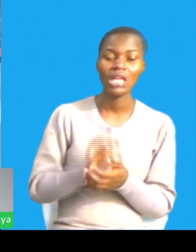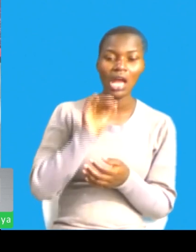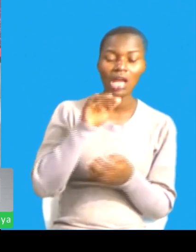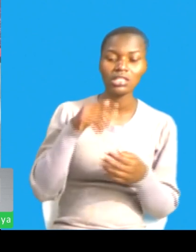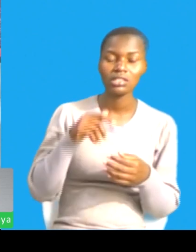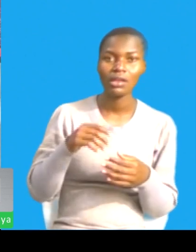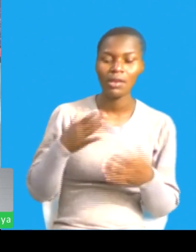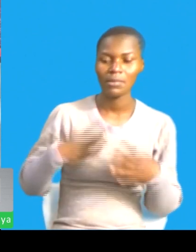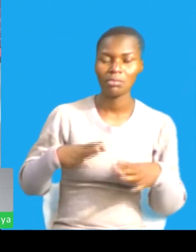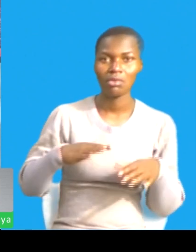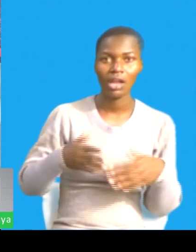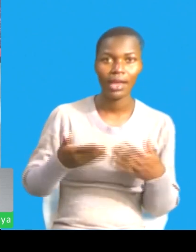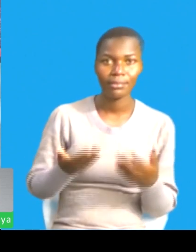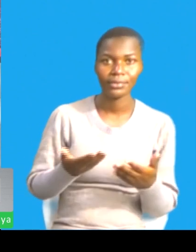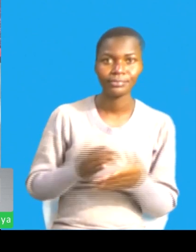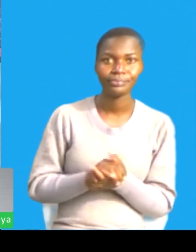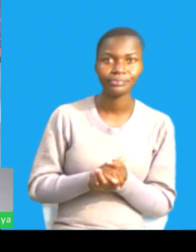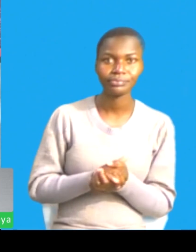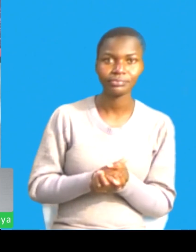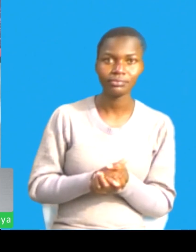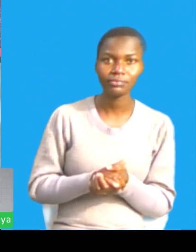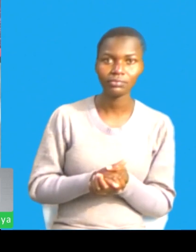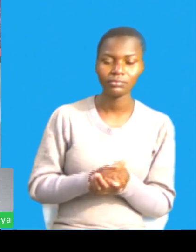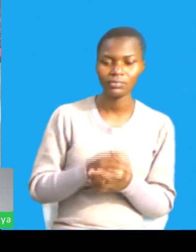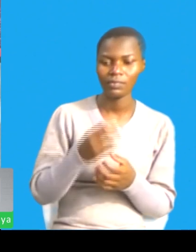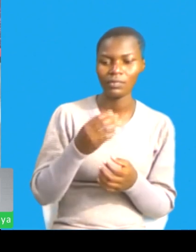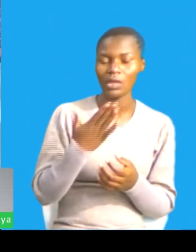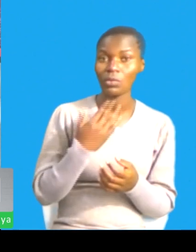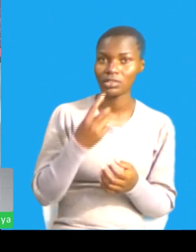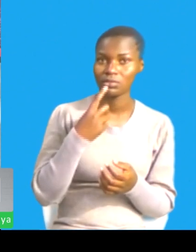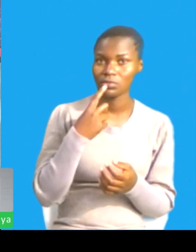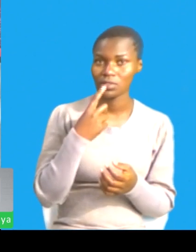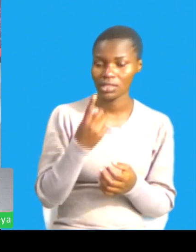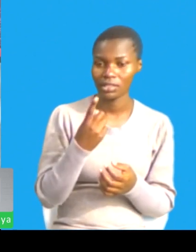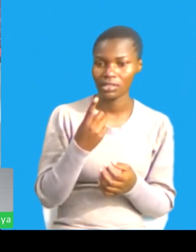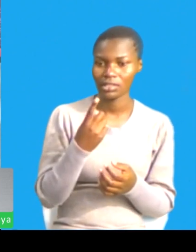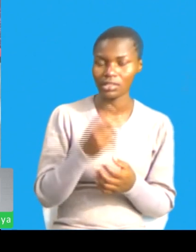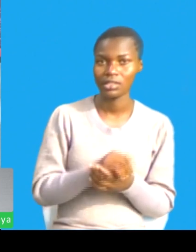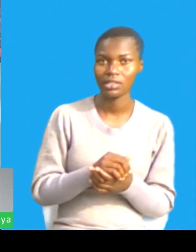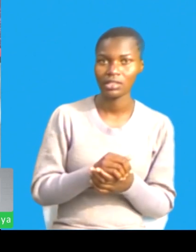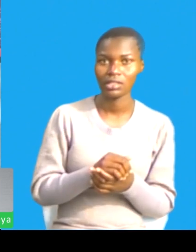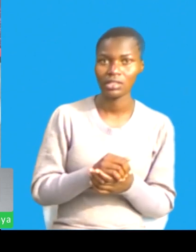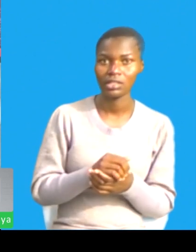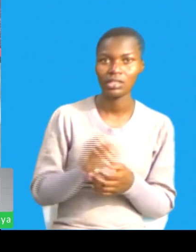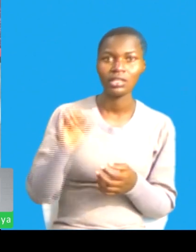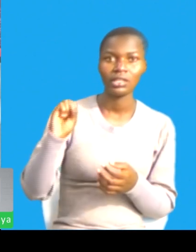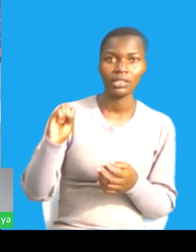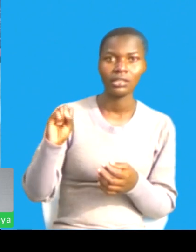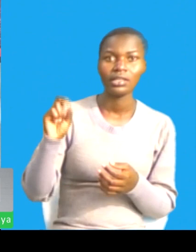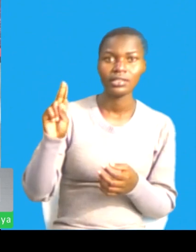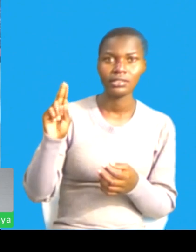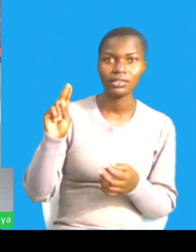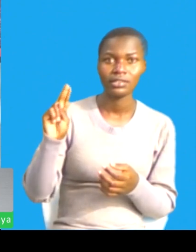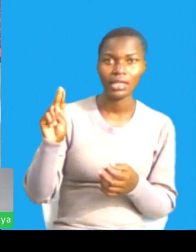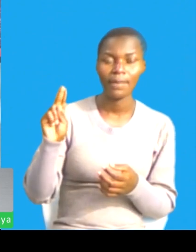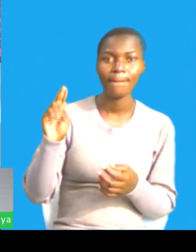subsidies, pesa ilizama. Having said that, nilikuwa nataka kusema ya kwamba subsidies are working in other countries, they do. But